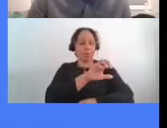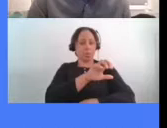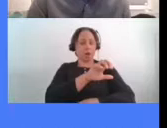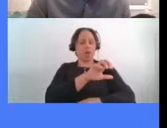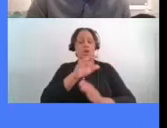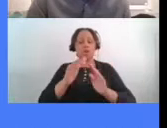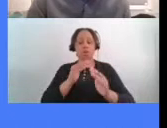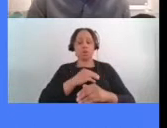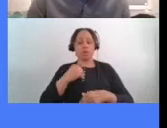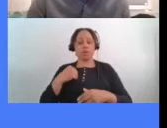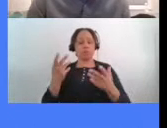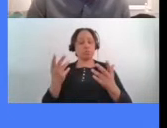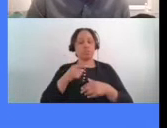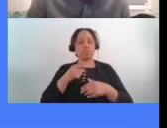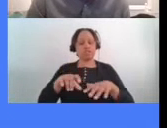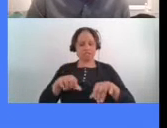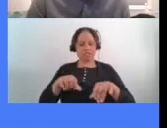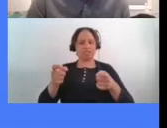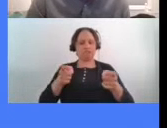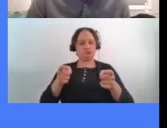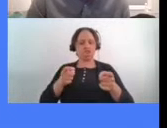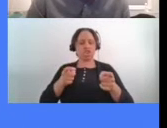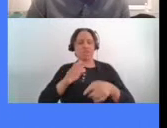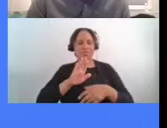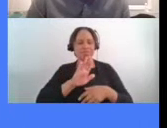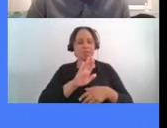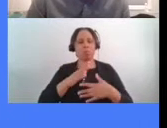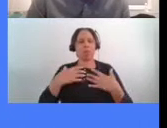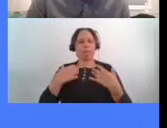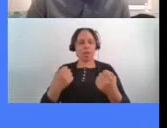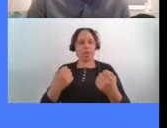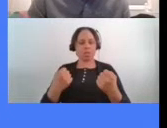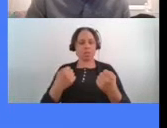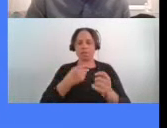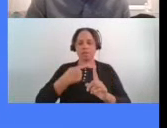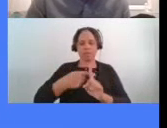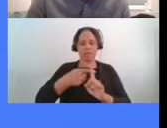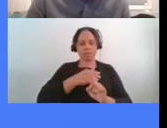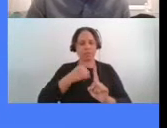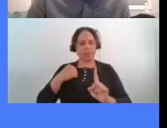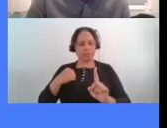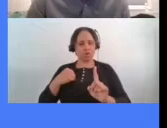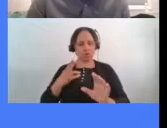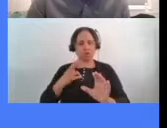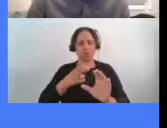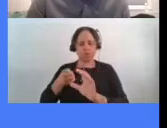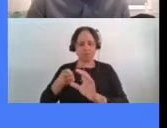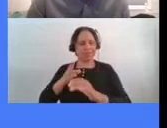they should take charge of their own health and be proactive members or participants in their health